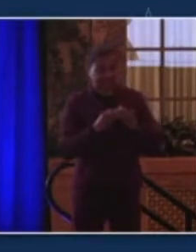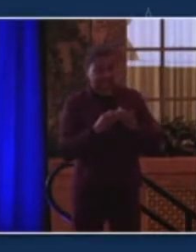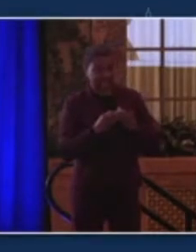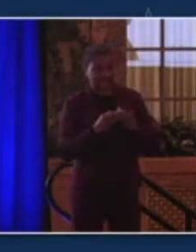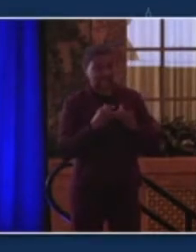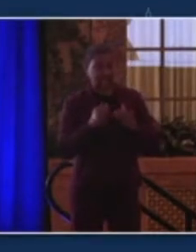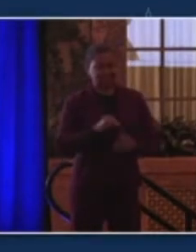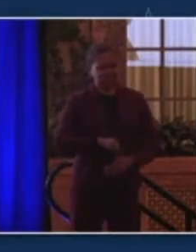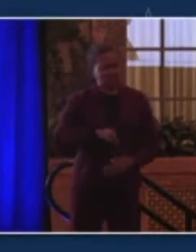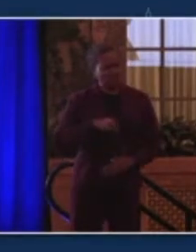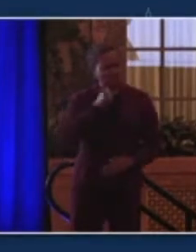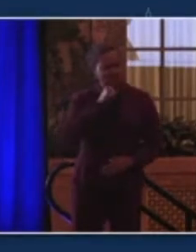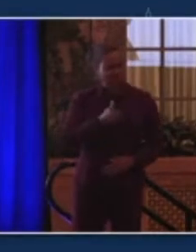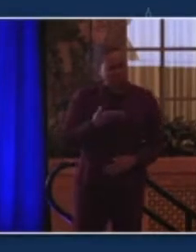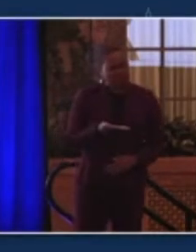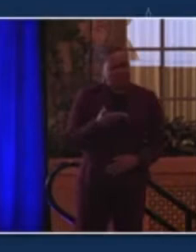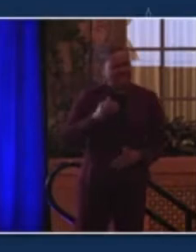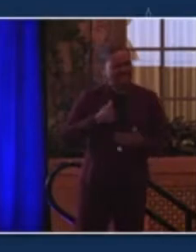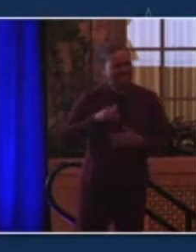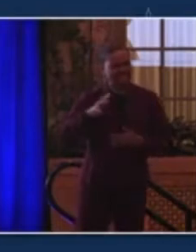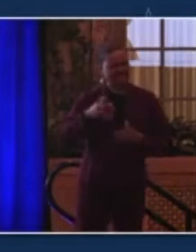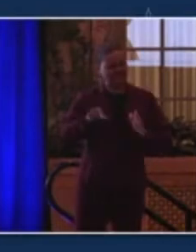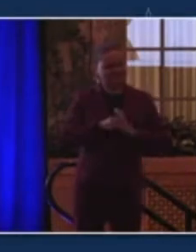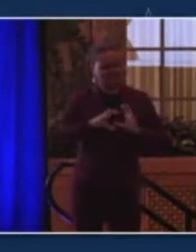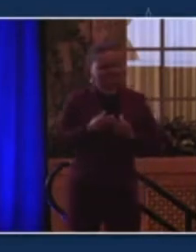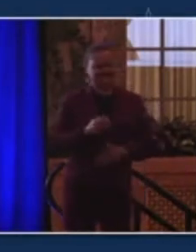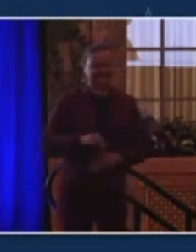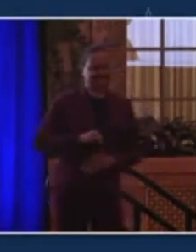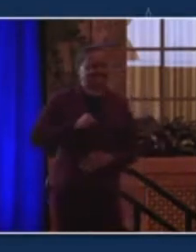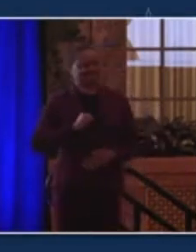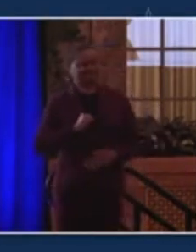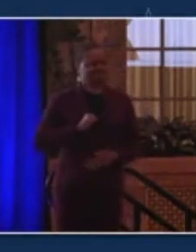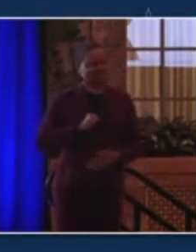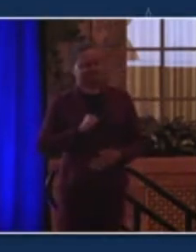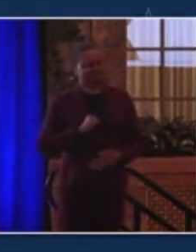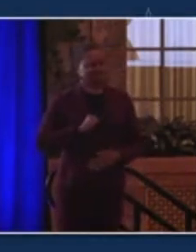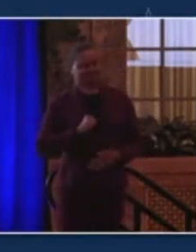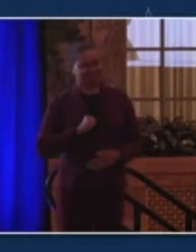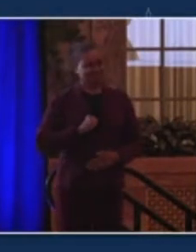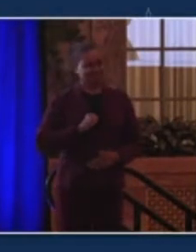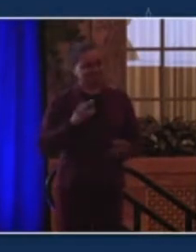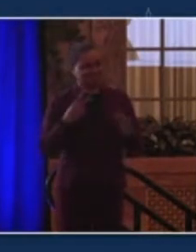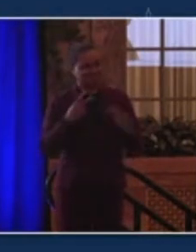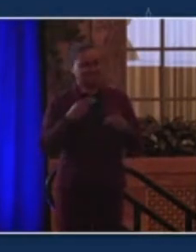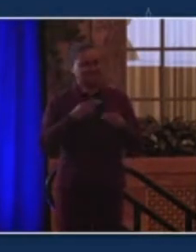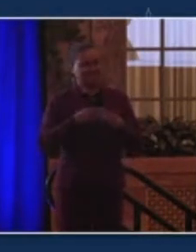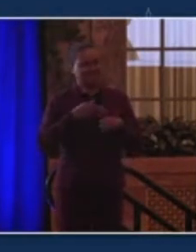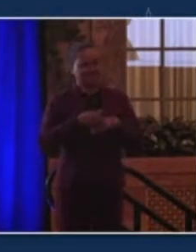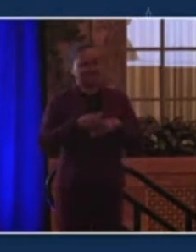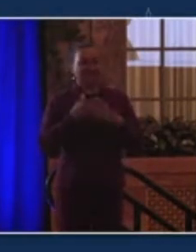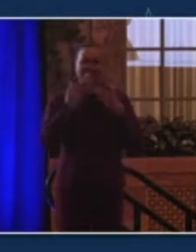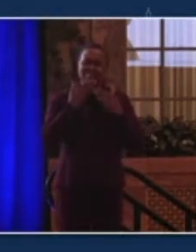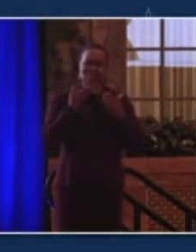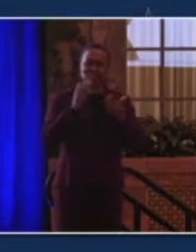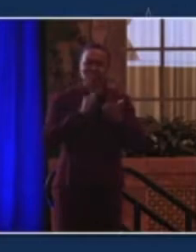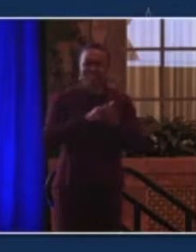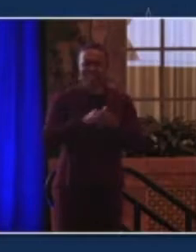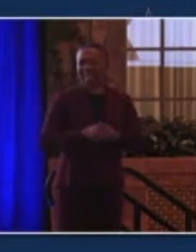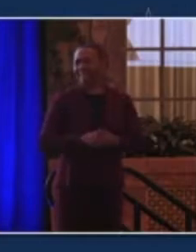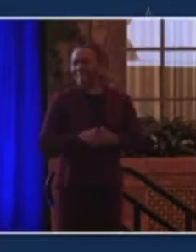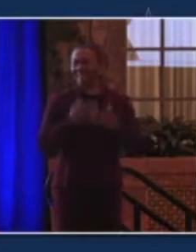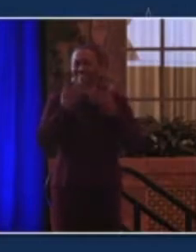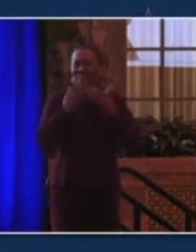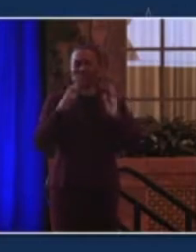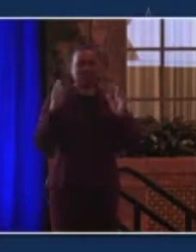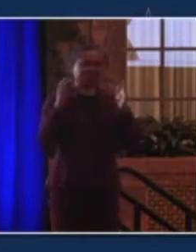was the proudest little girl in that fifth grade class when she got to tell people who she was named after. Thank you so much for allowing me to address you here this